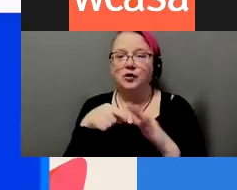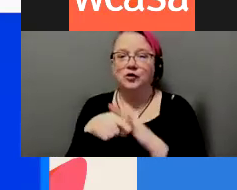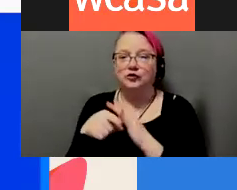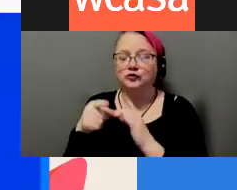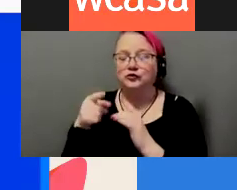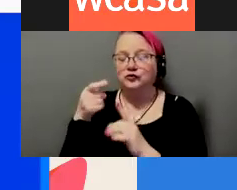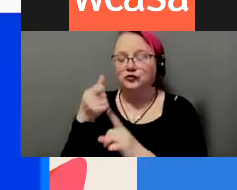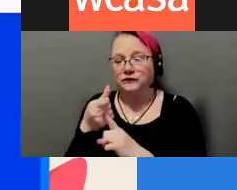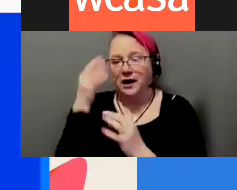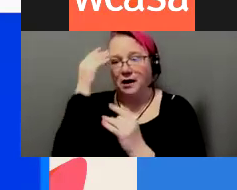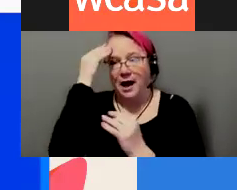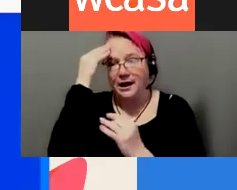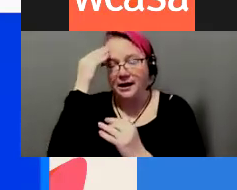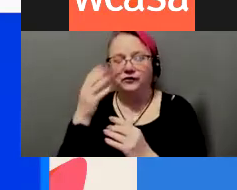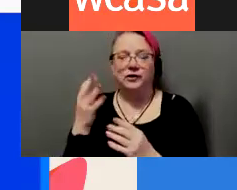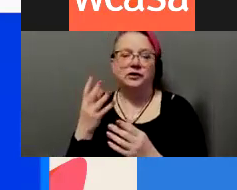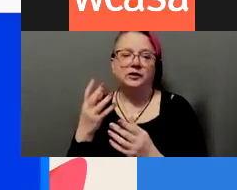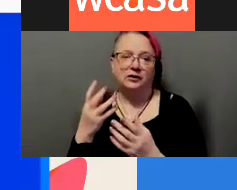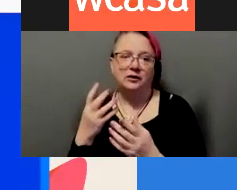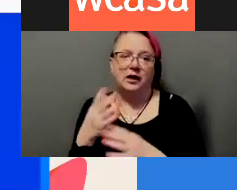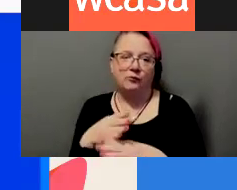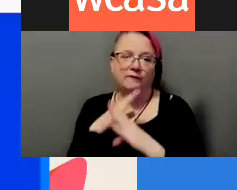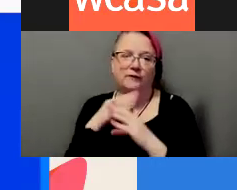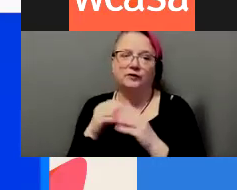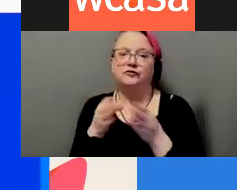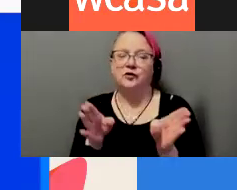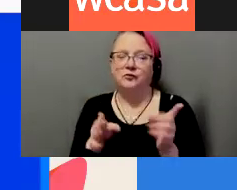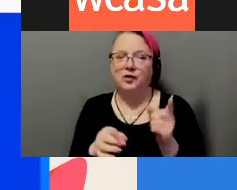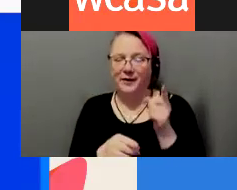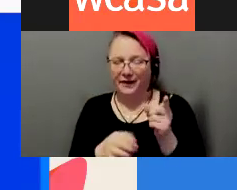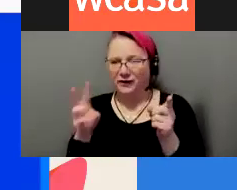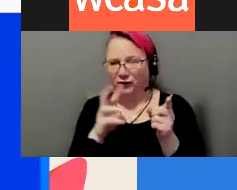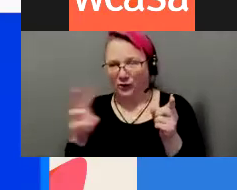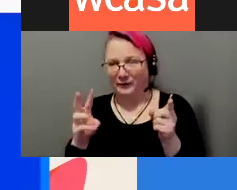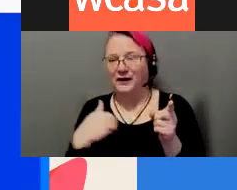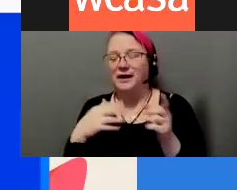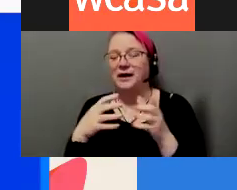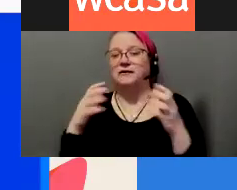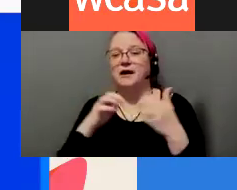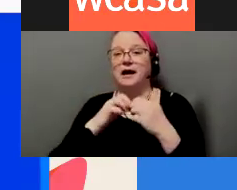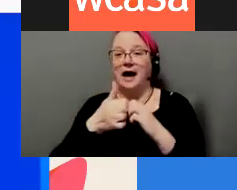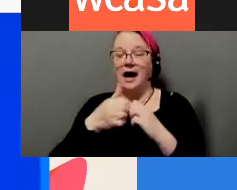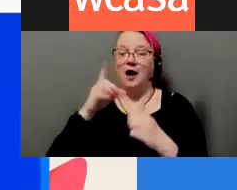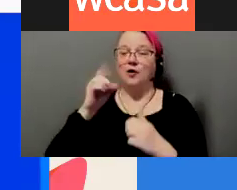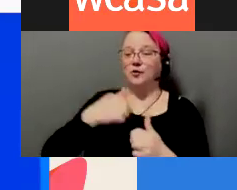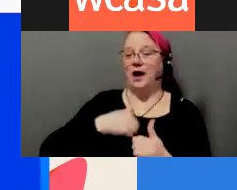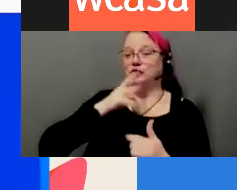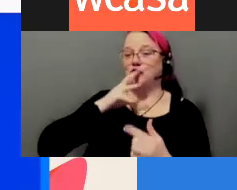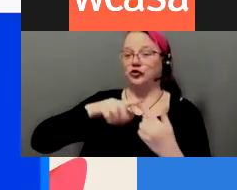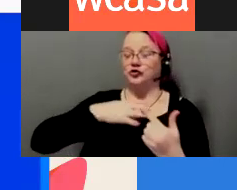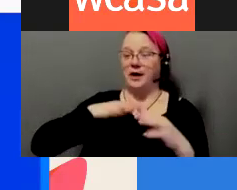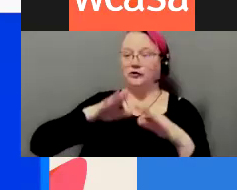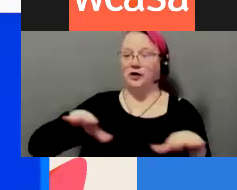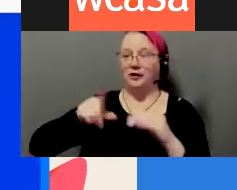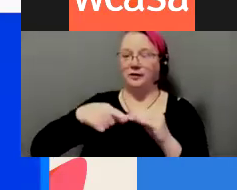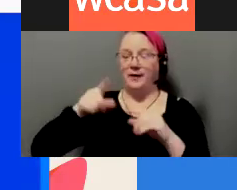and intervention in general, but I wanted to highlight a few. This website has a lot of how do I talk to my child about various